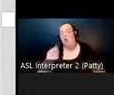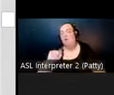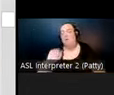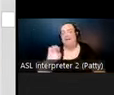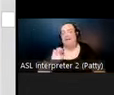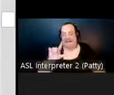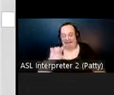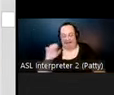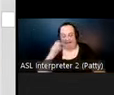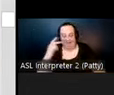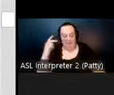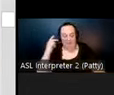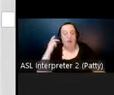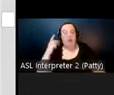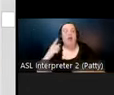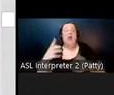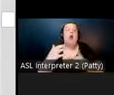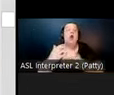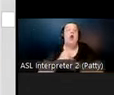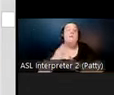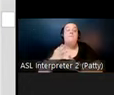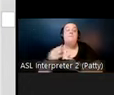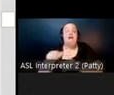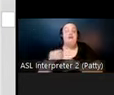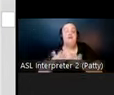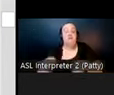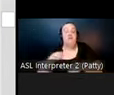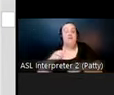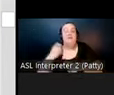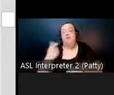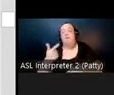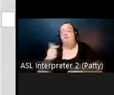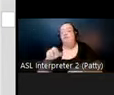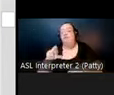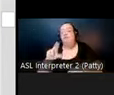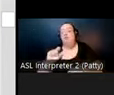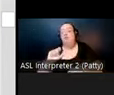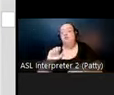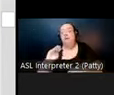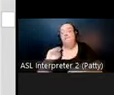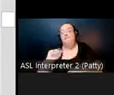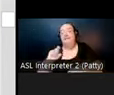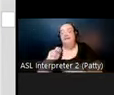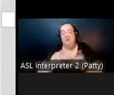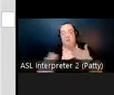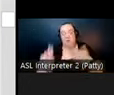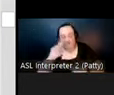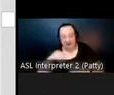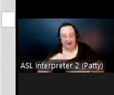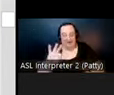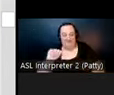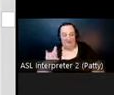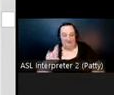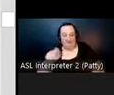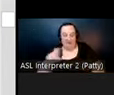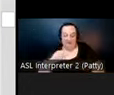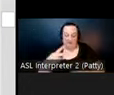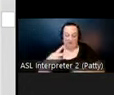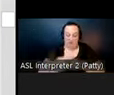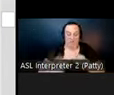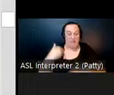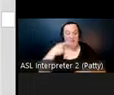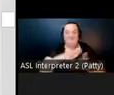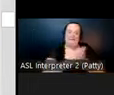while earning his bachelor's degree in American history from George Mason University in Fairfax. And 2 months ago, he became the